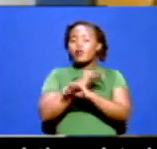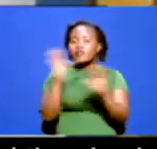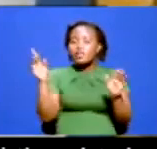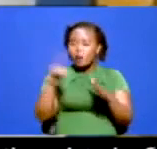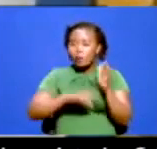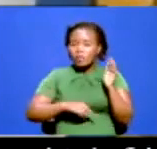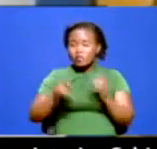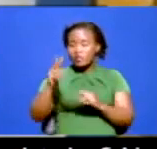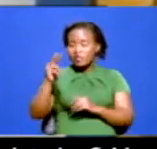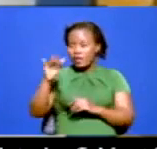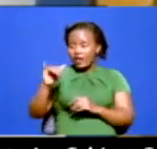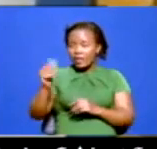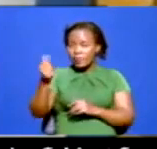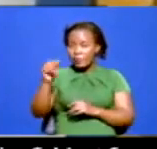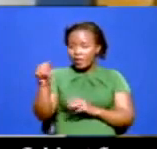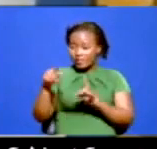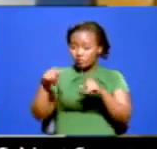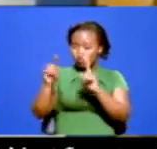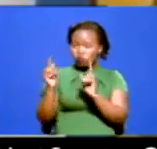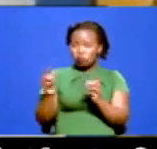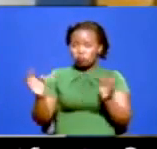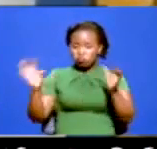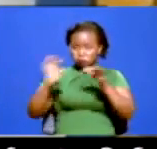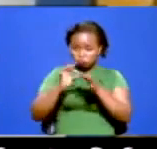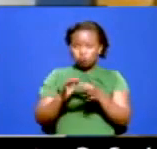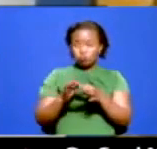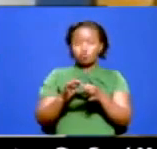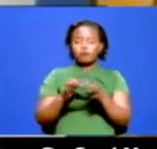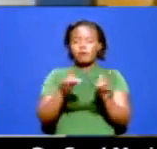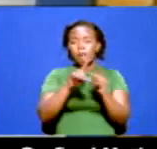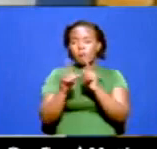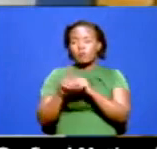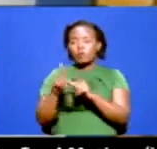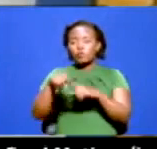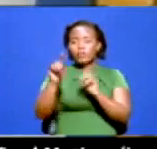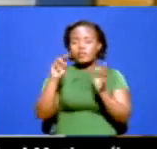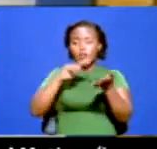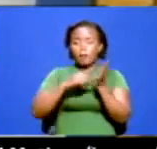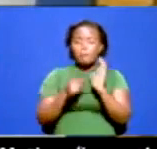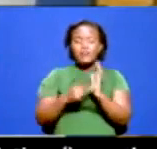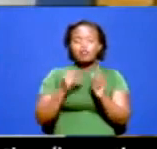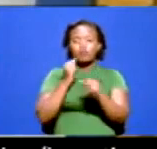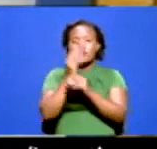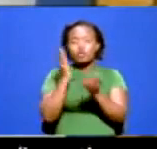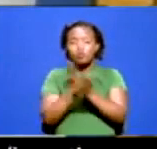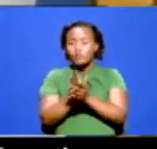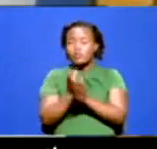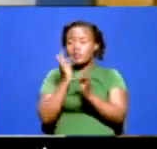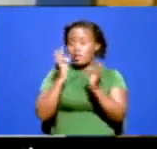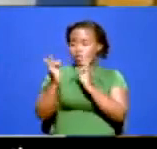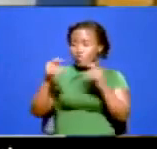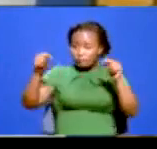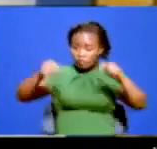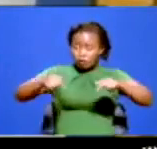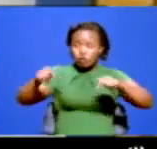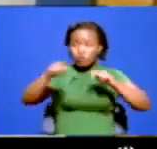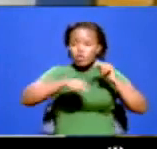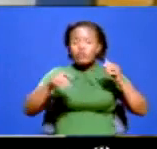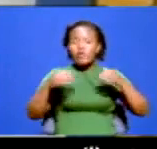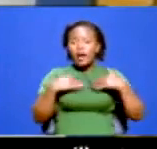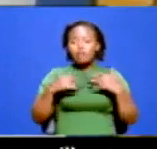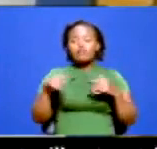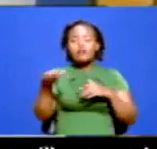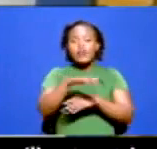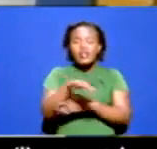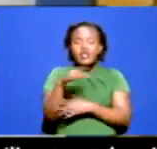reserve. The National Service is meant to be the reserve. Today, if we went to war and we wanted to generate more